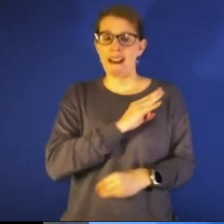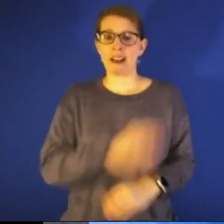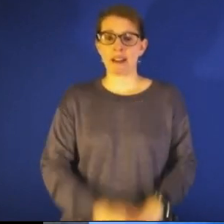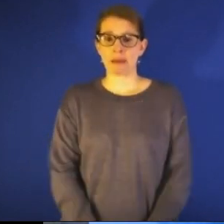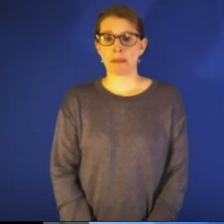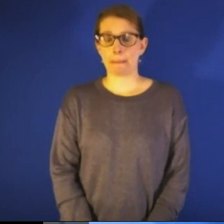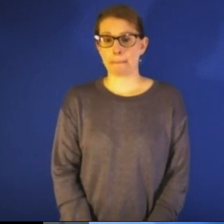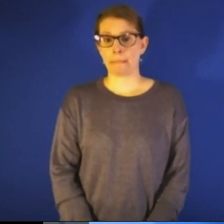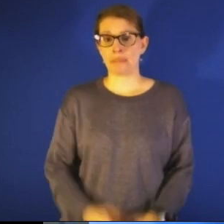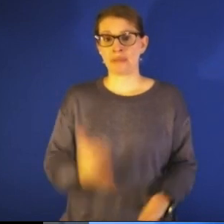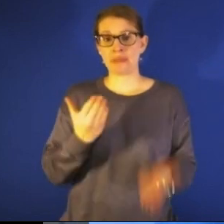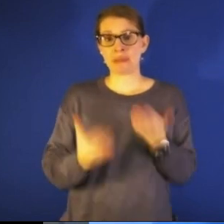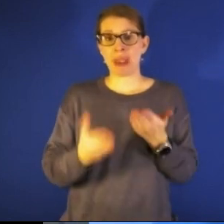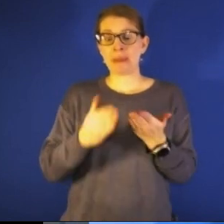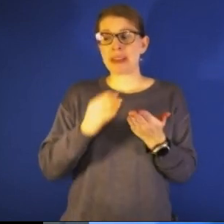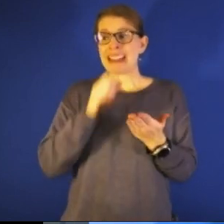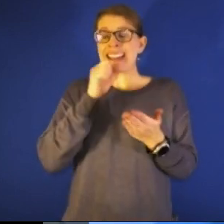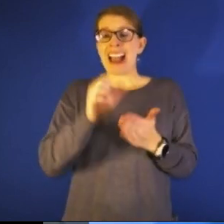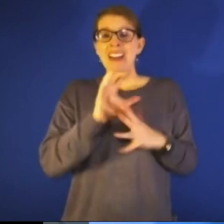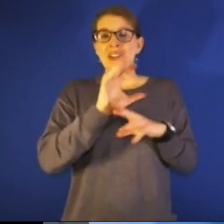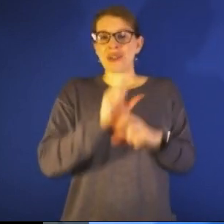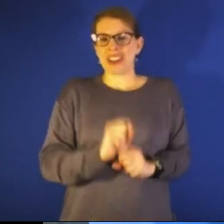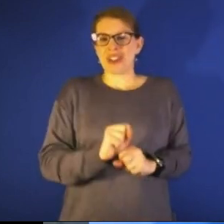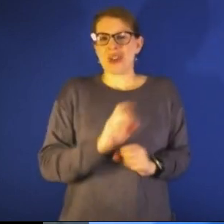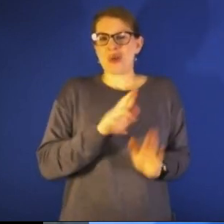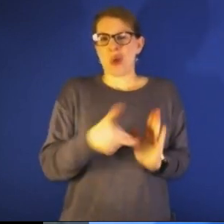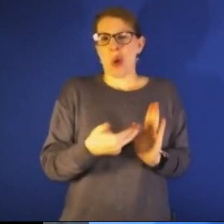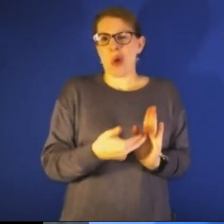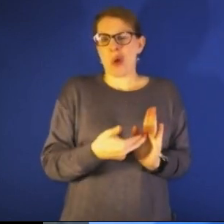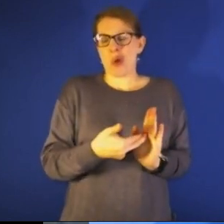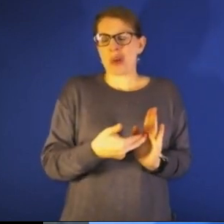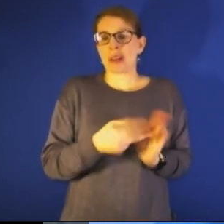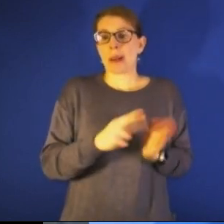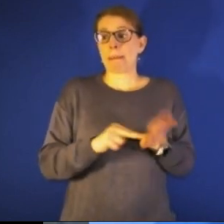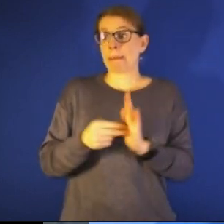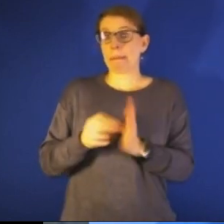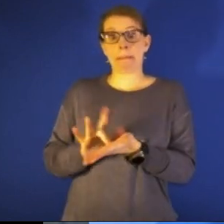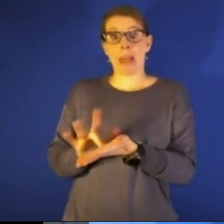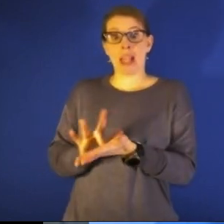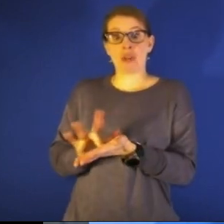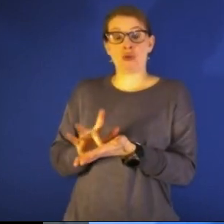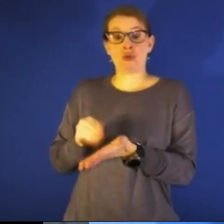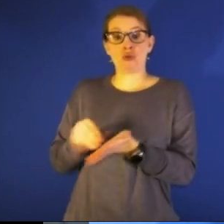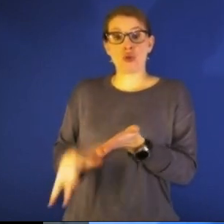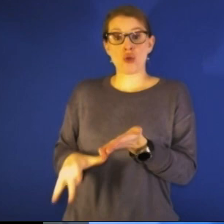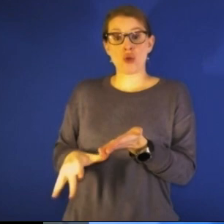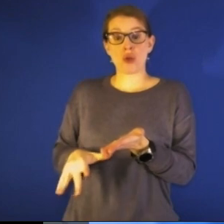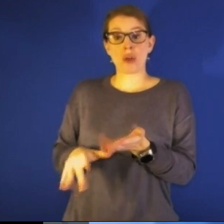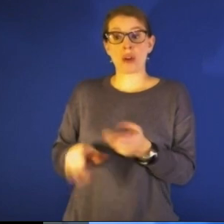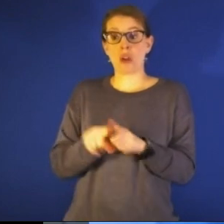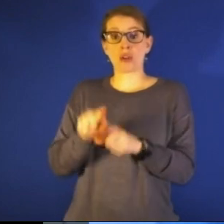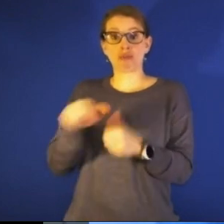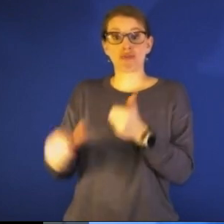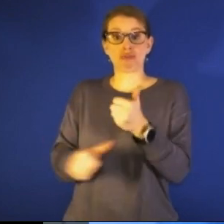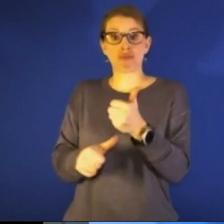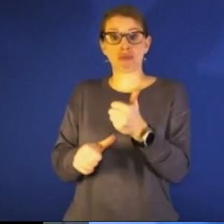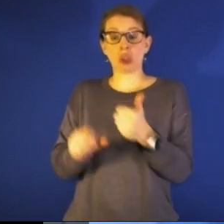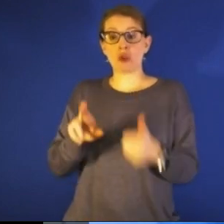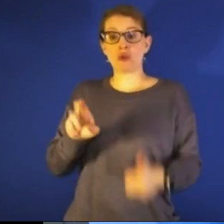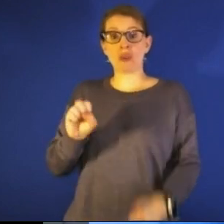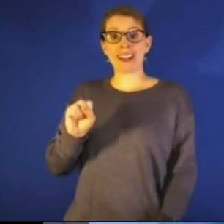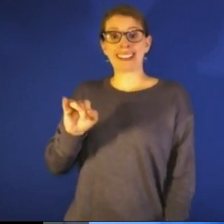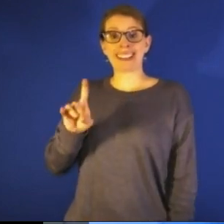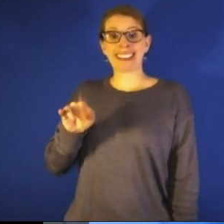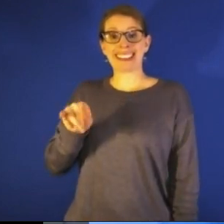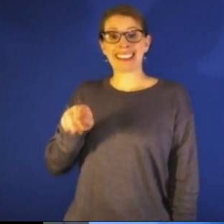perhaps non-traditional roles, even medical students and residents who can help out with